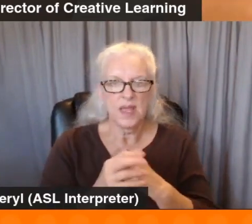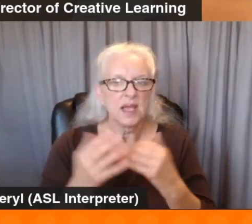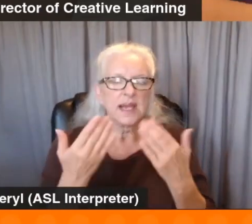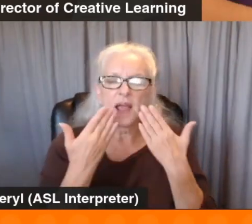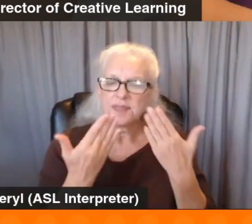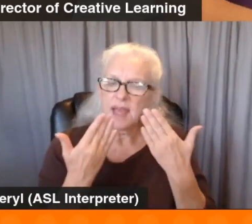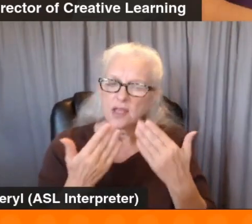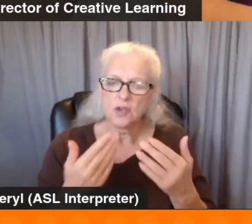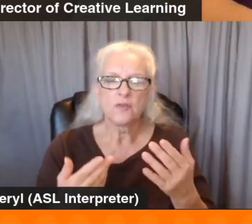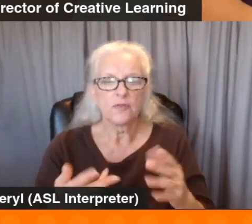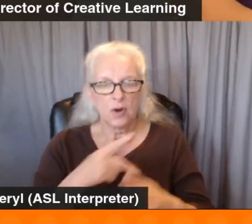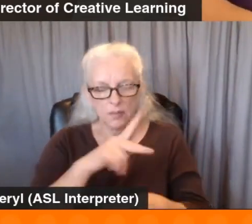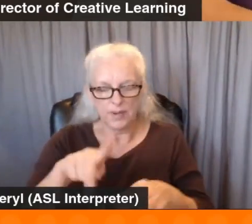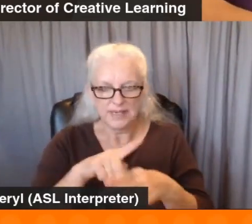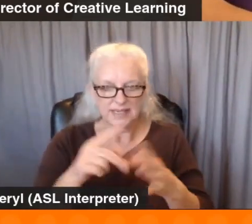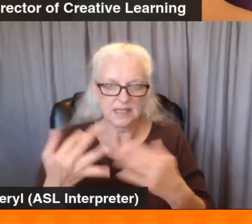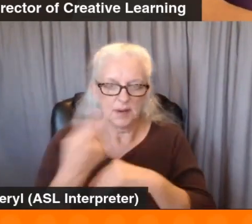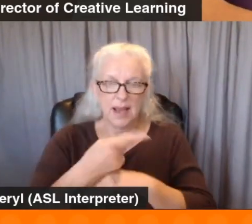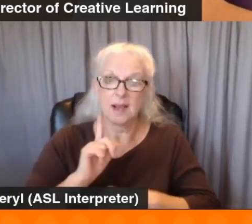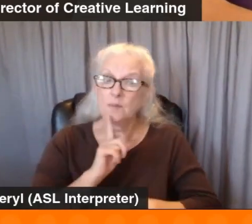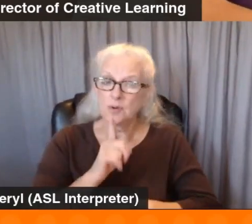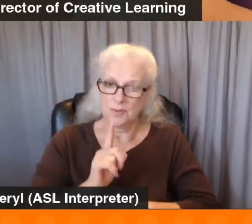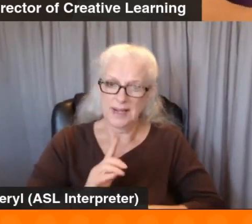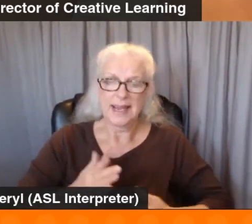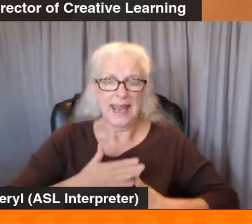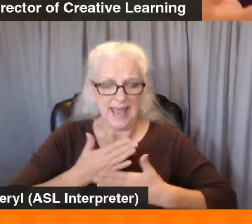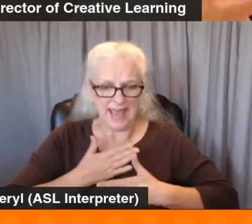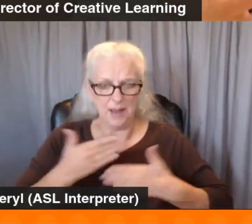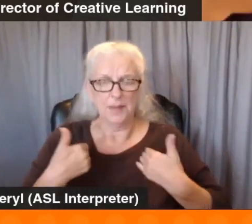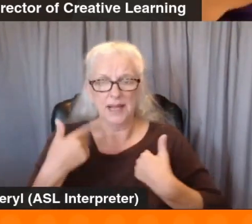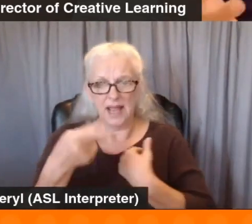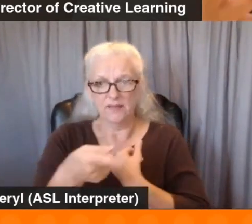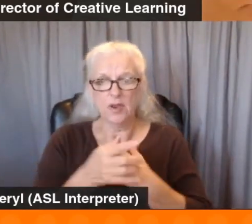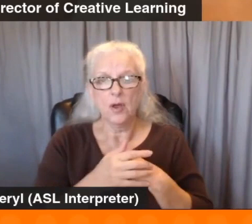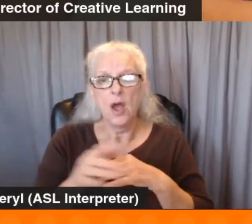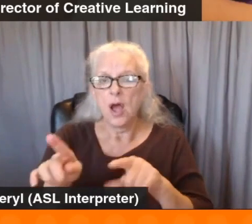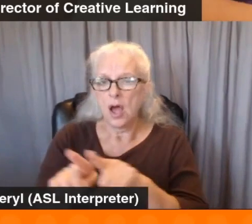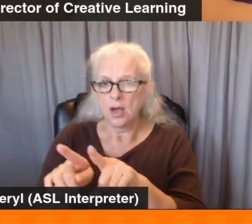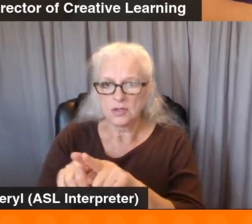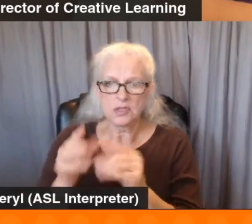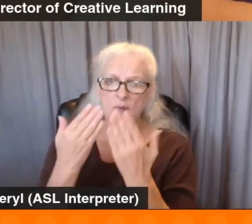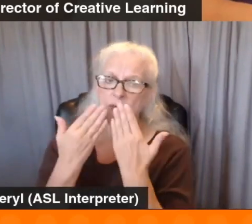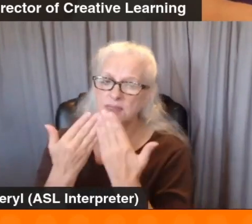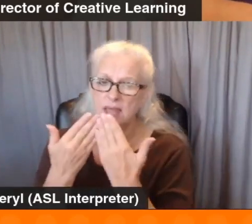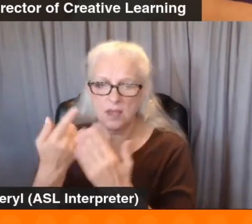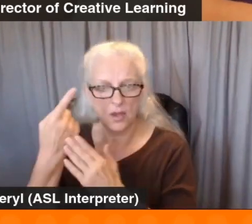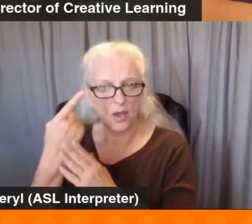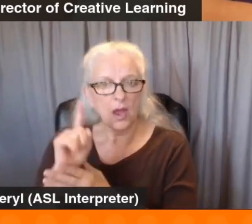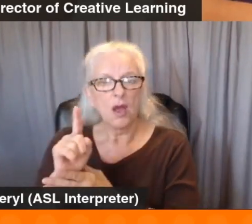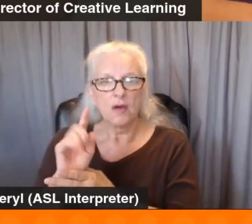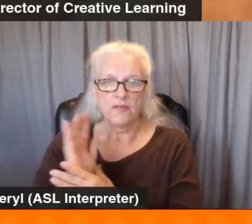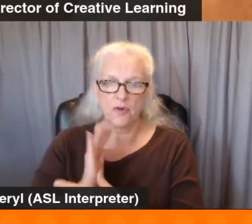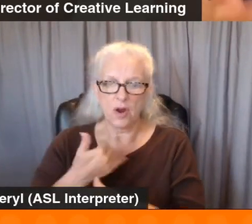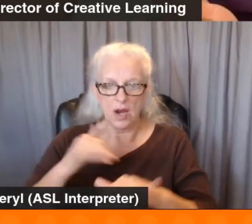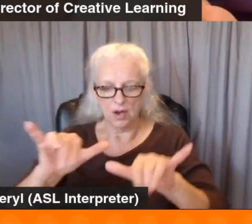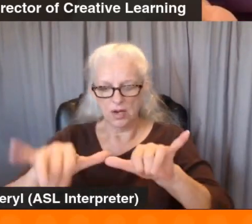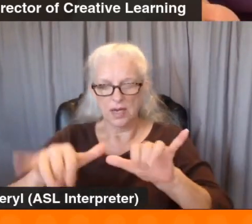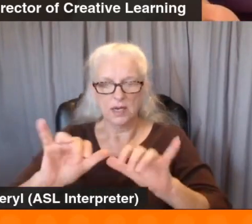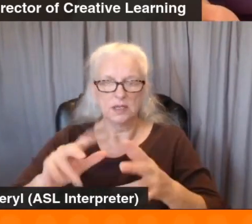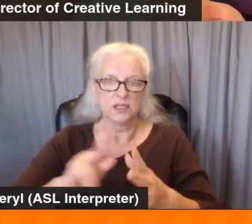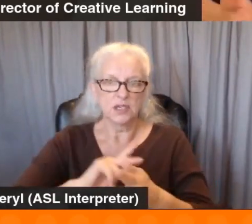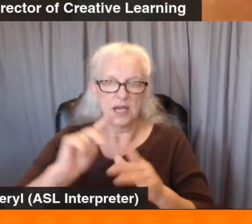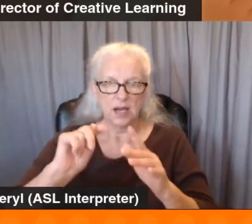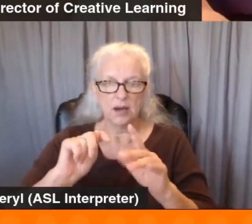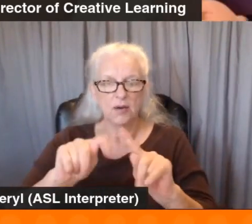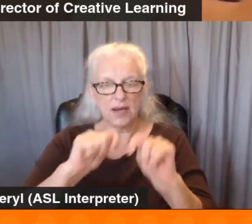for joining us today. We're so happy to have you. I also want to give a huge shout out to our product and engineering teams, including our design